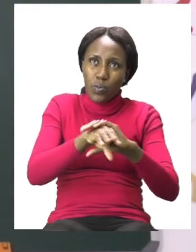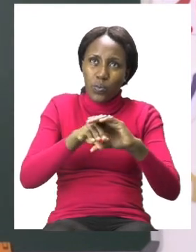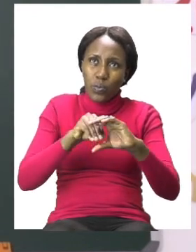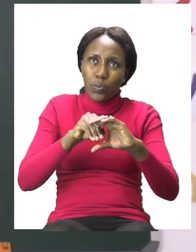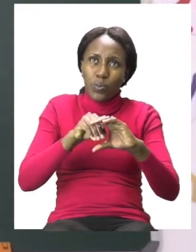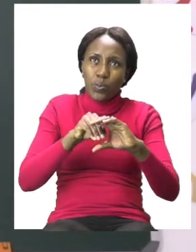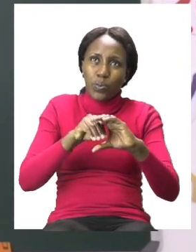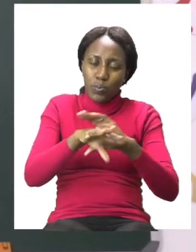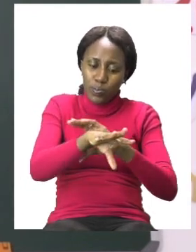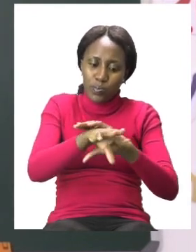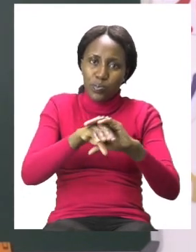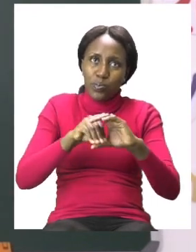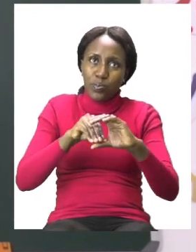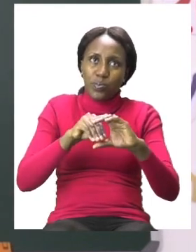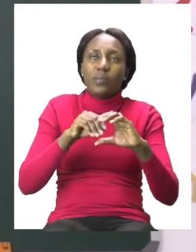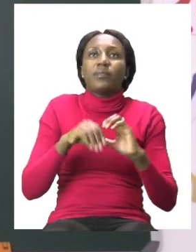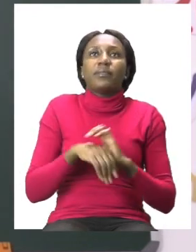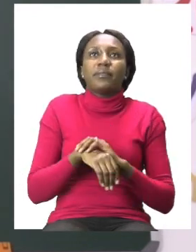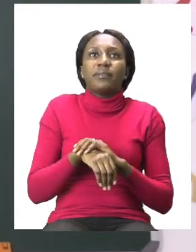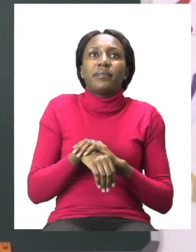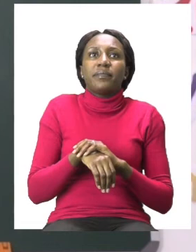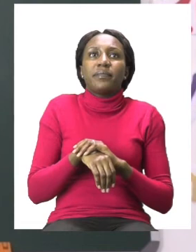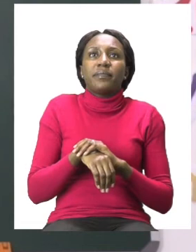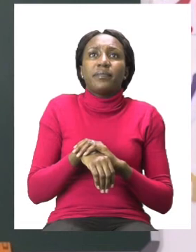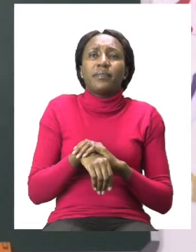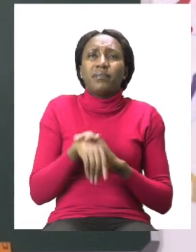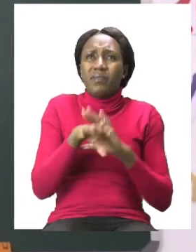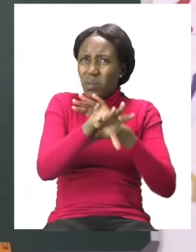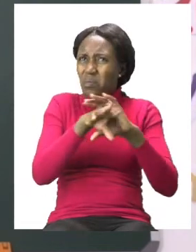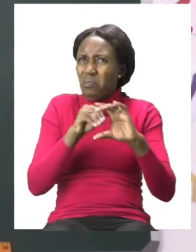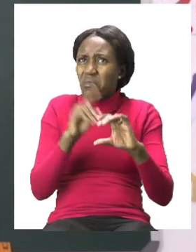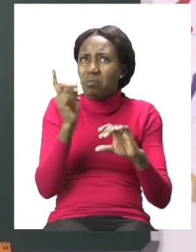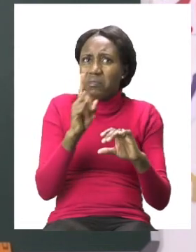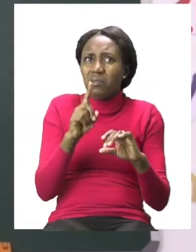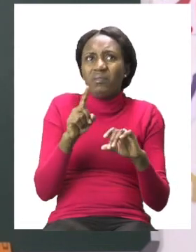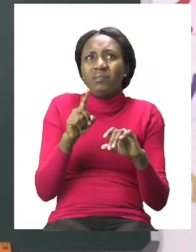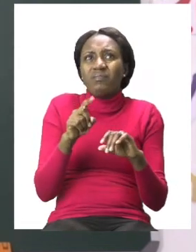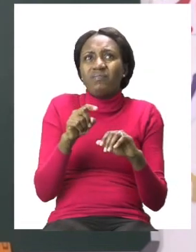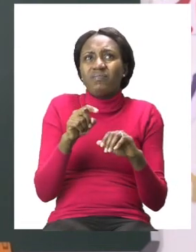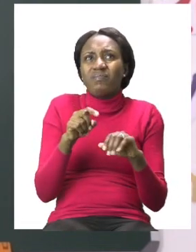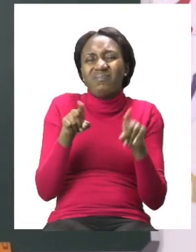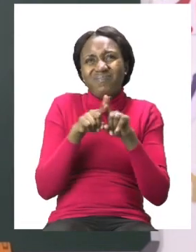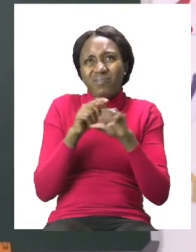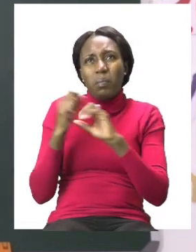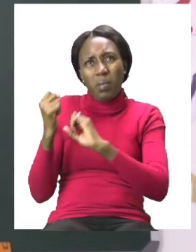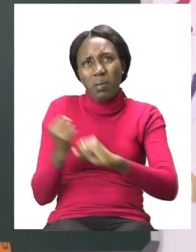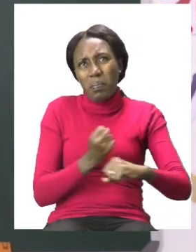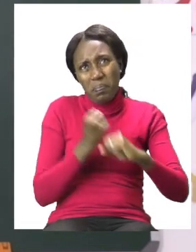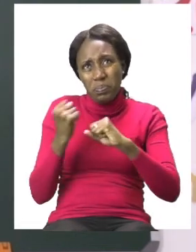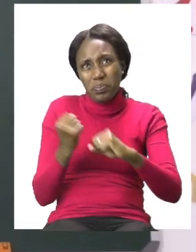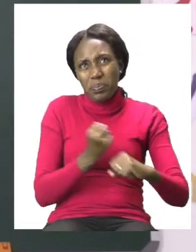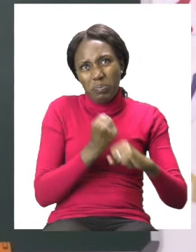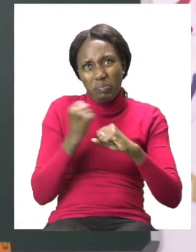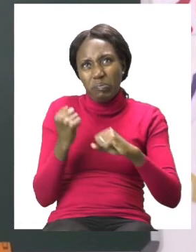Hoover. Well done. Now, the job of a hoover is almost similar to the job of someone who